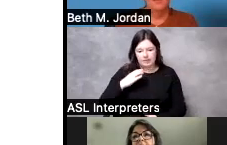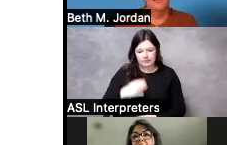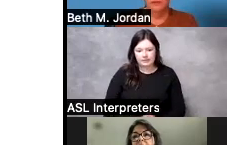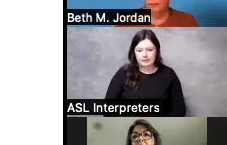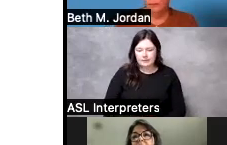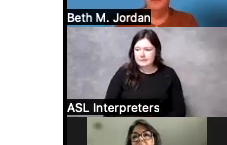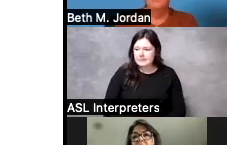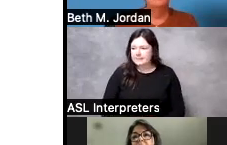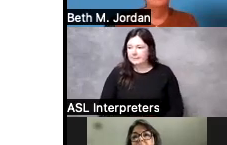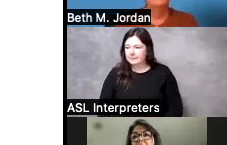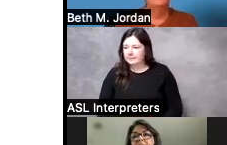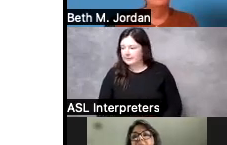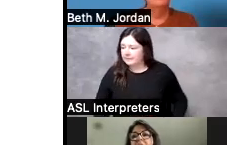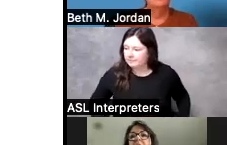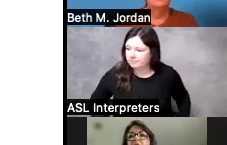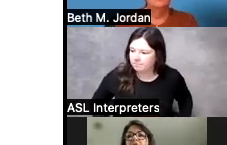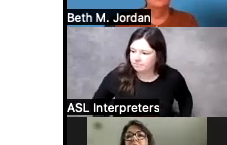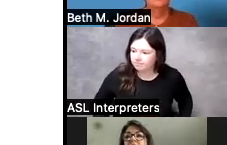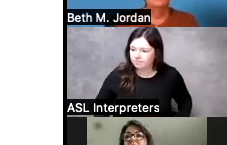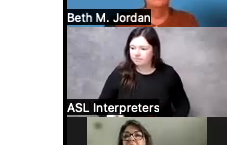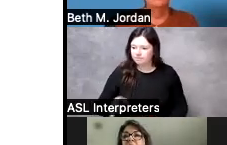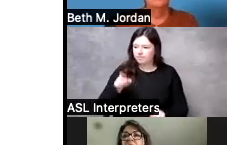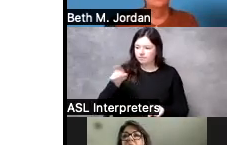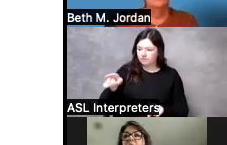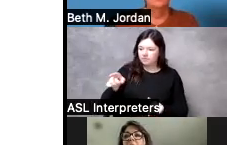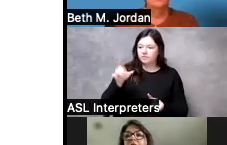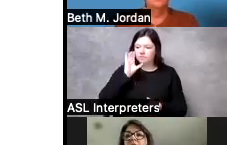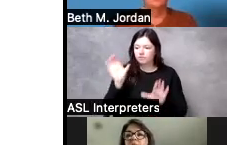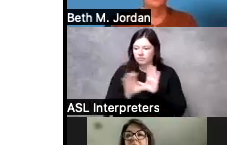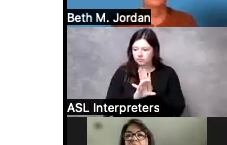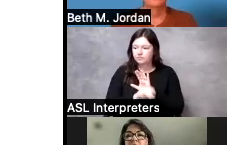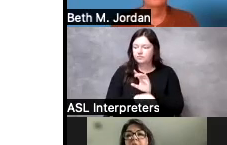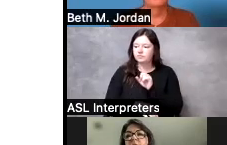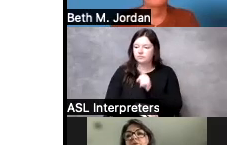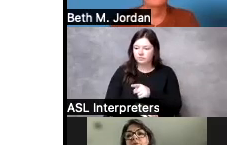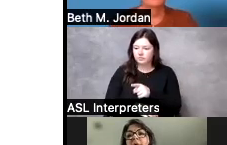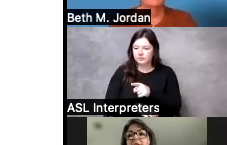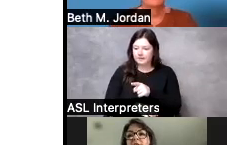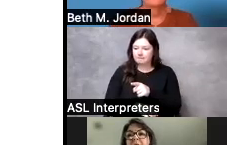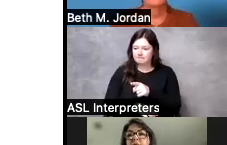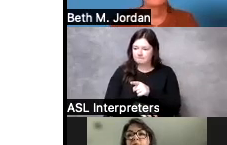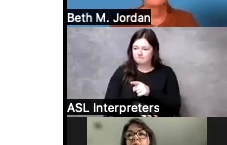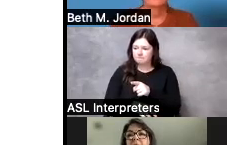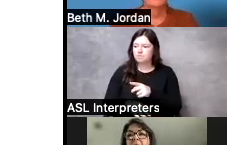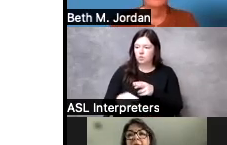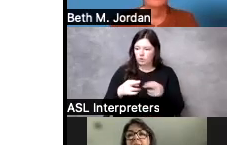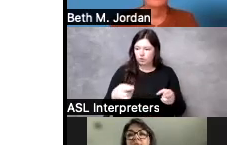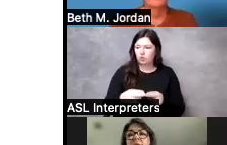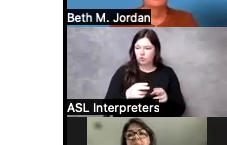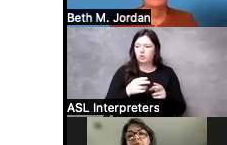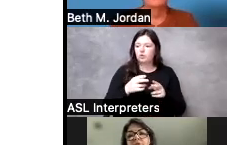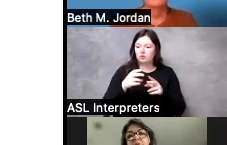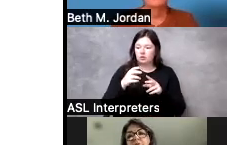slide. This is an illustration here of the regional interagency councils, or REACs.